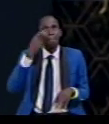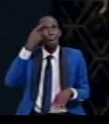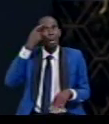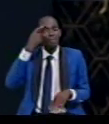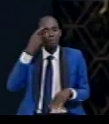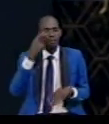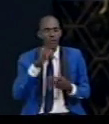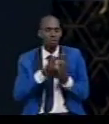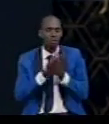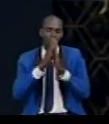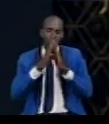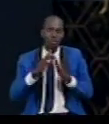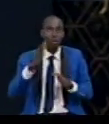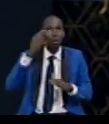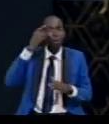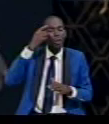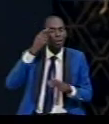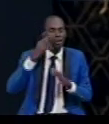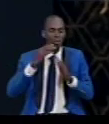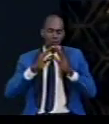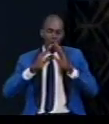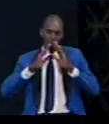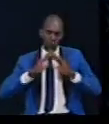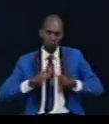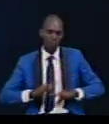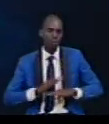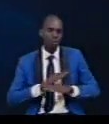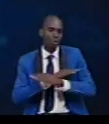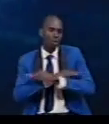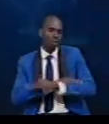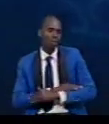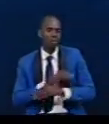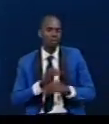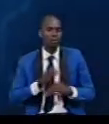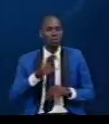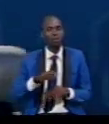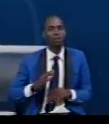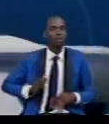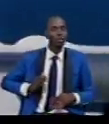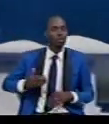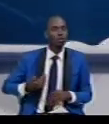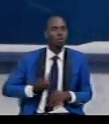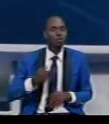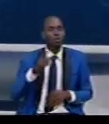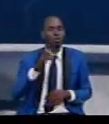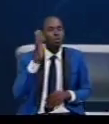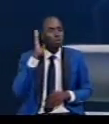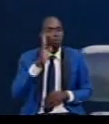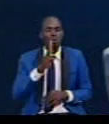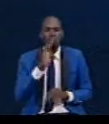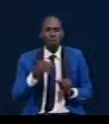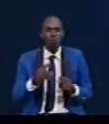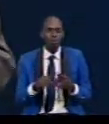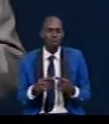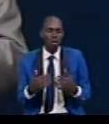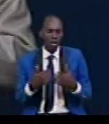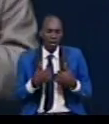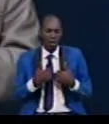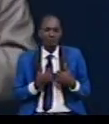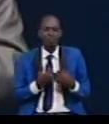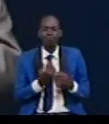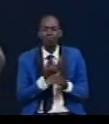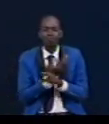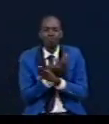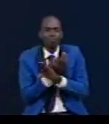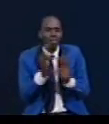mind, rest in your soul. You'll be able to have freedom from guilt and condemnation. Wherever